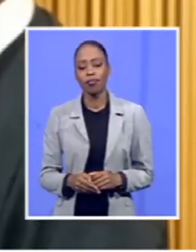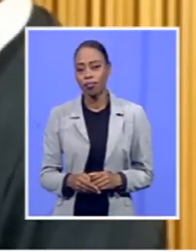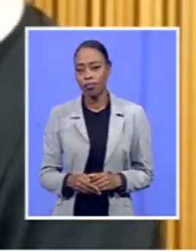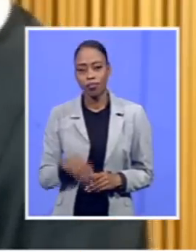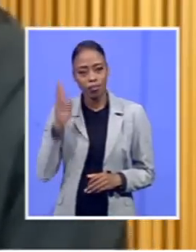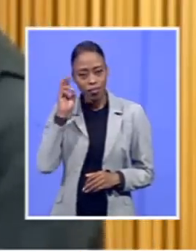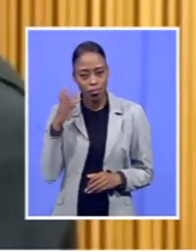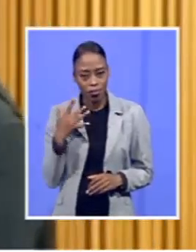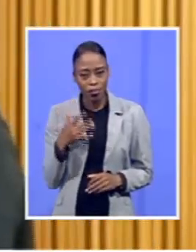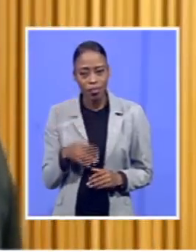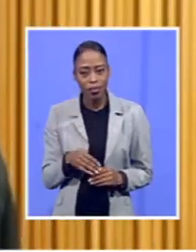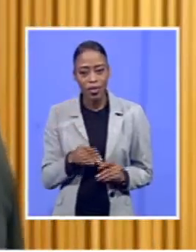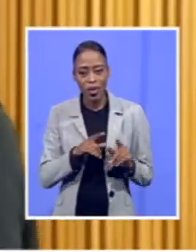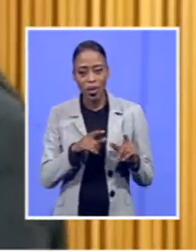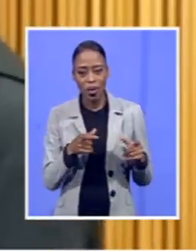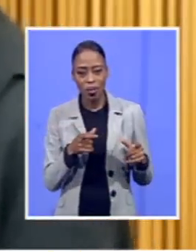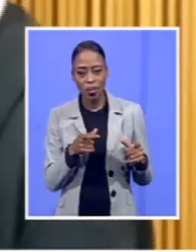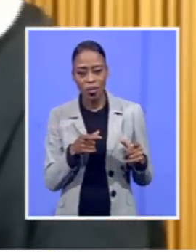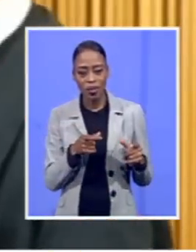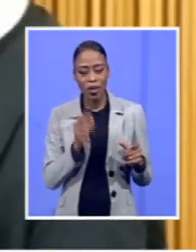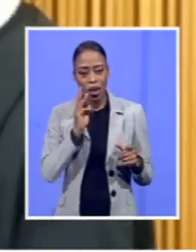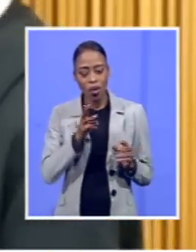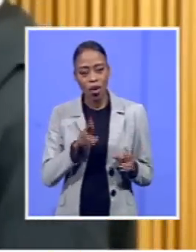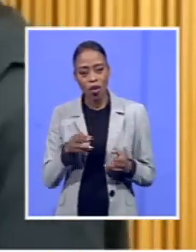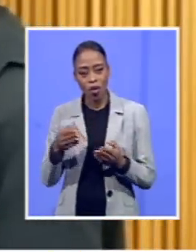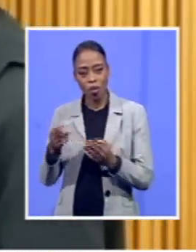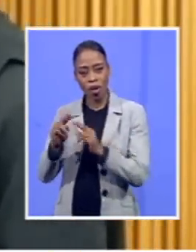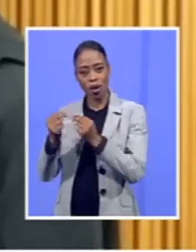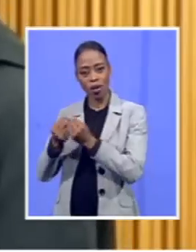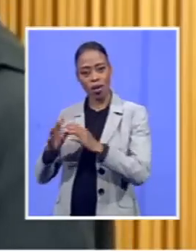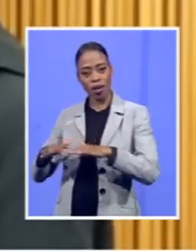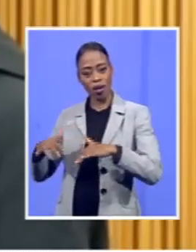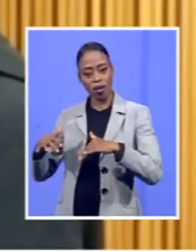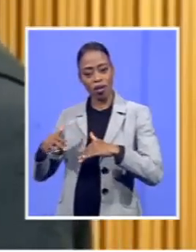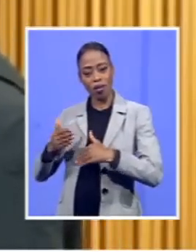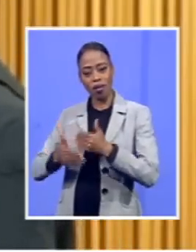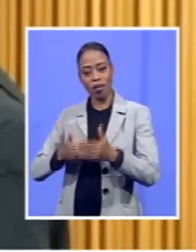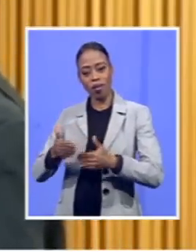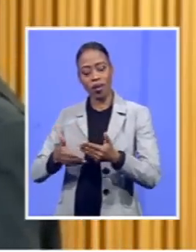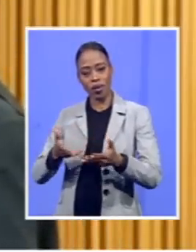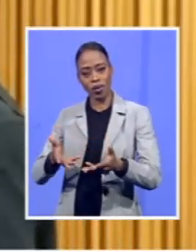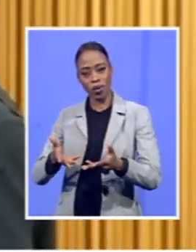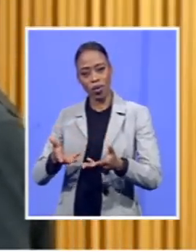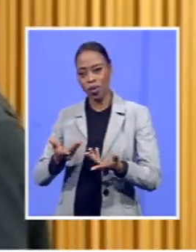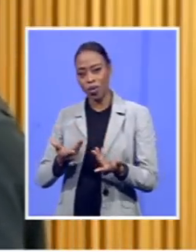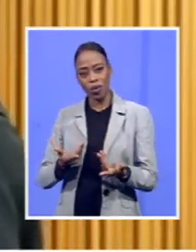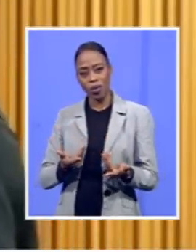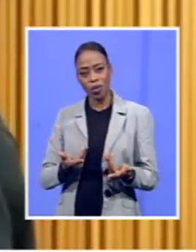because that committee that is going to make a recommendation to the National Assembly. There's no other committee. A lot. Otherwise, it would mean